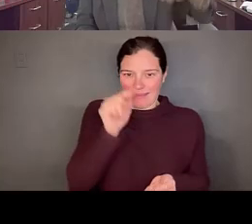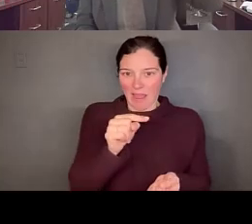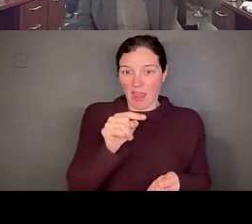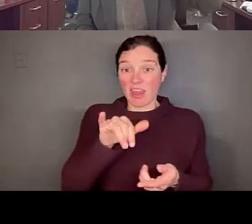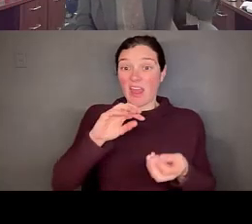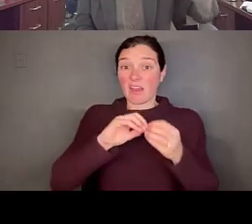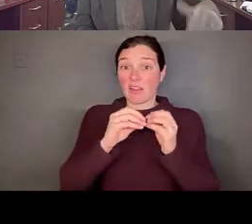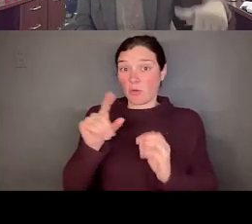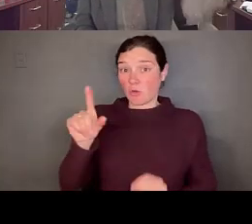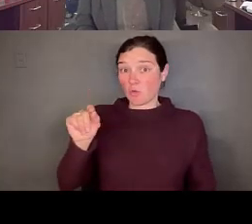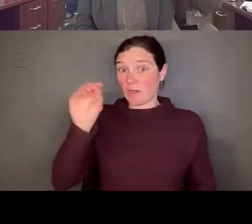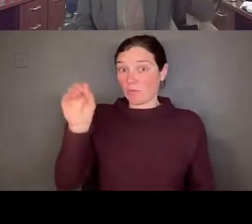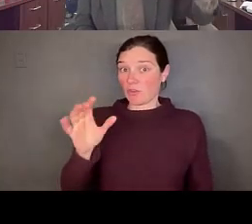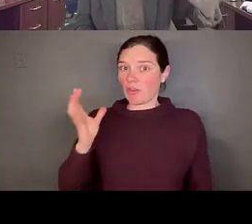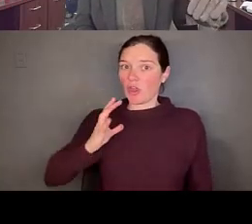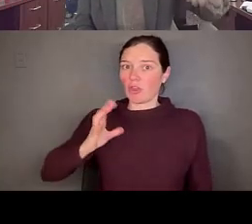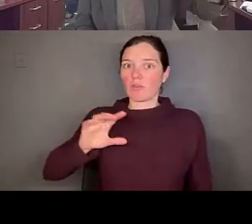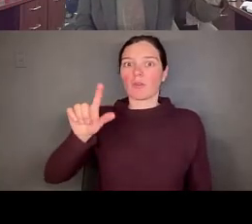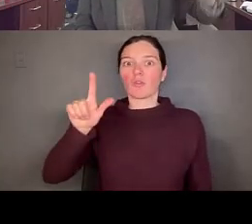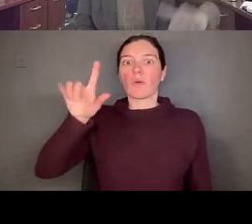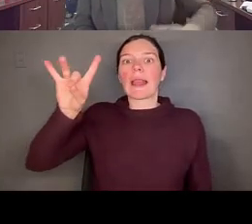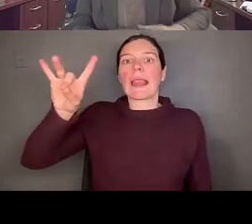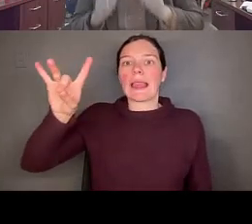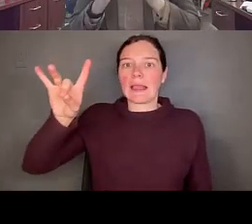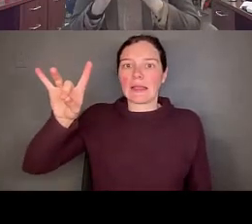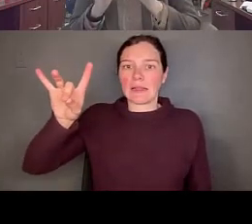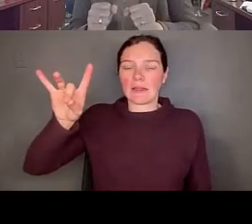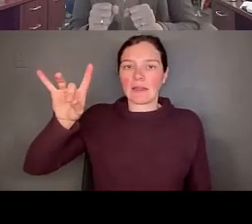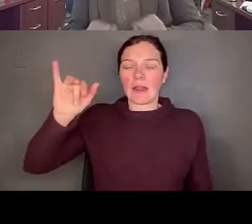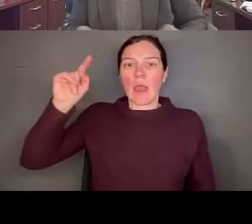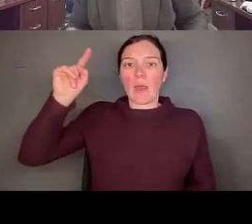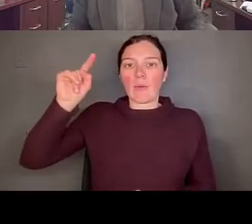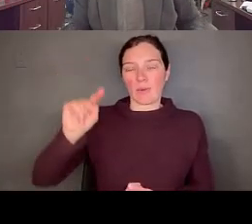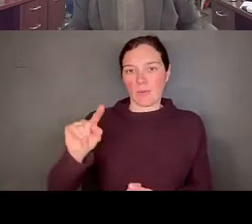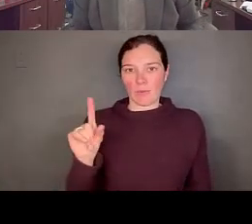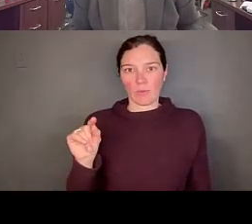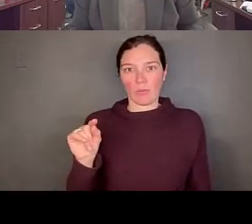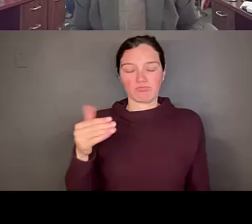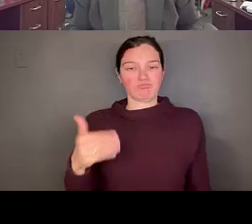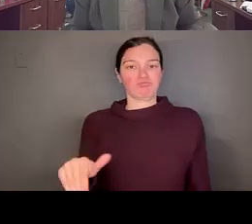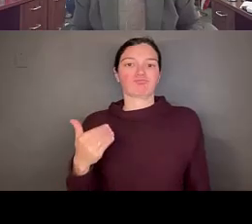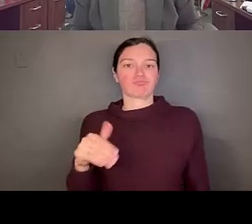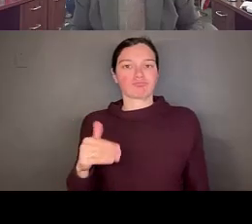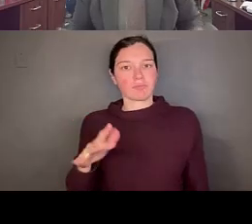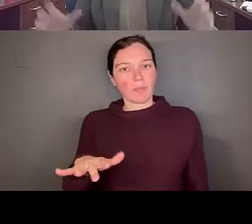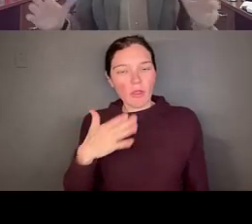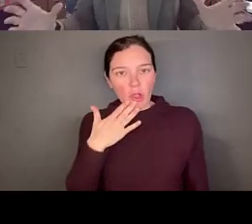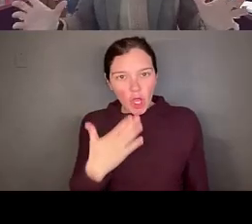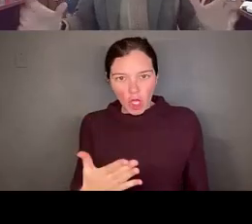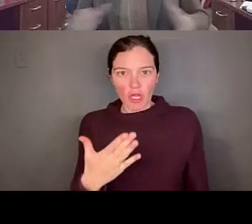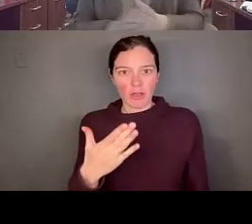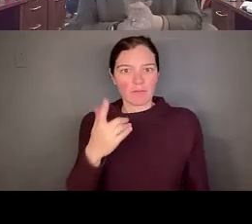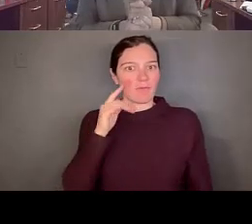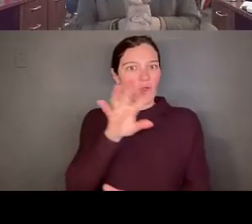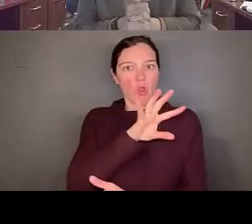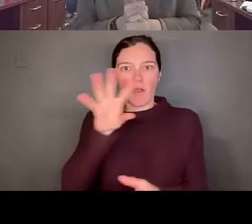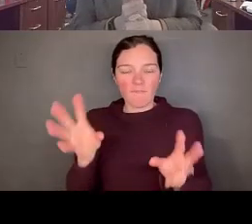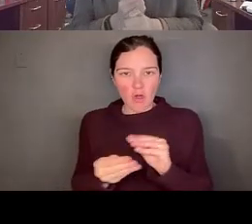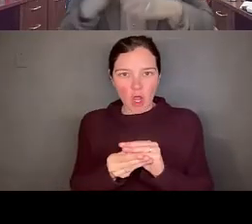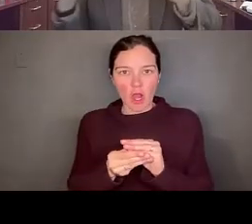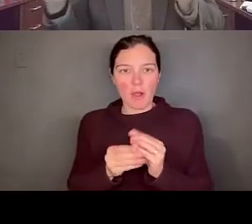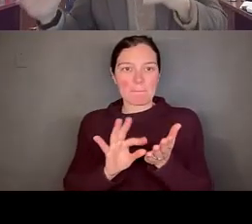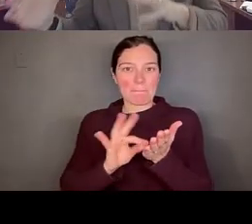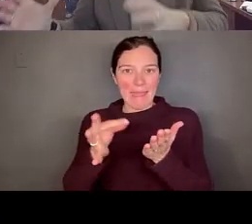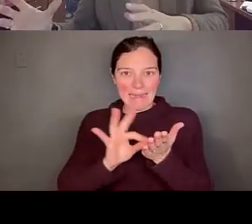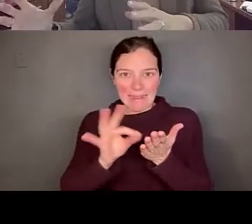20%, used to be more around the 28% range. So that's a healthy space for overall